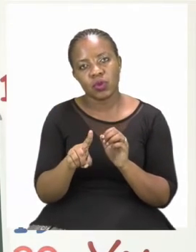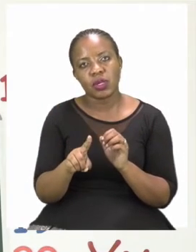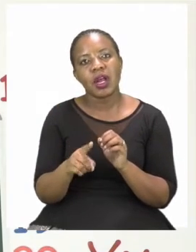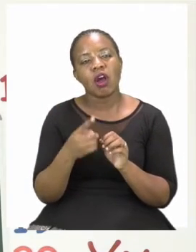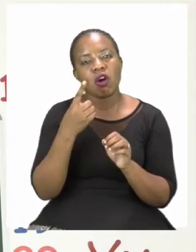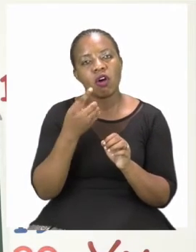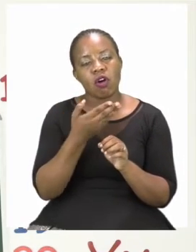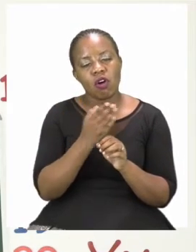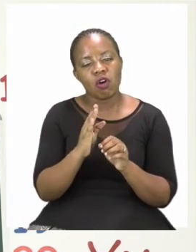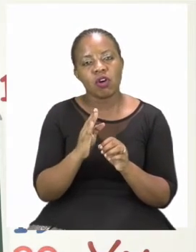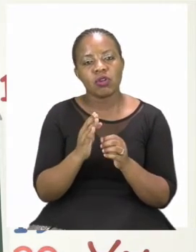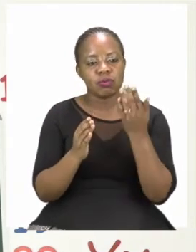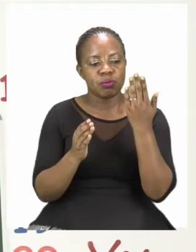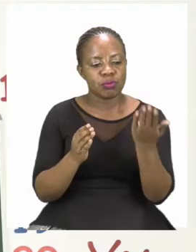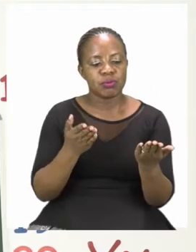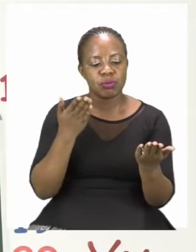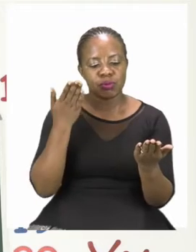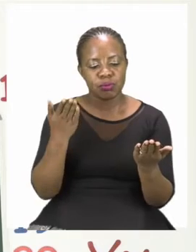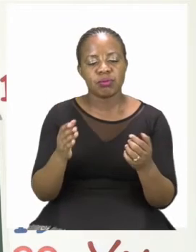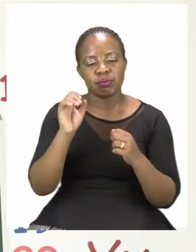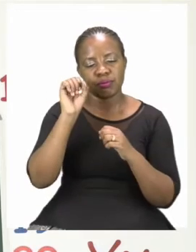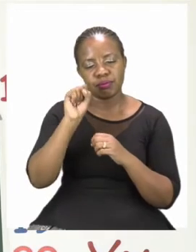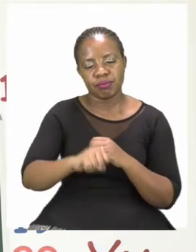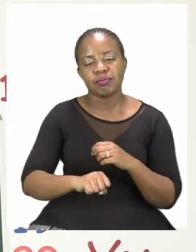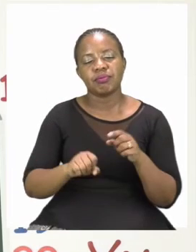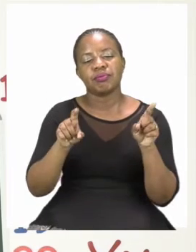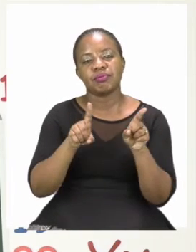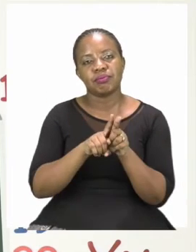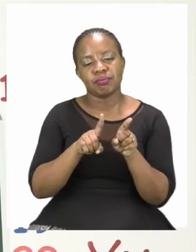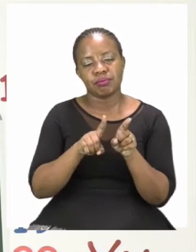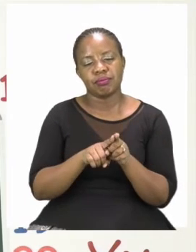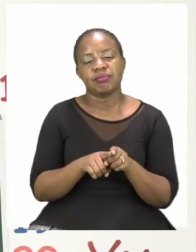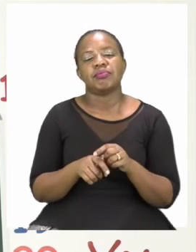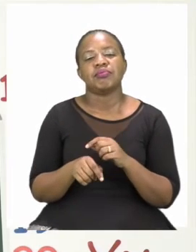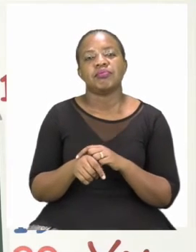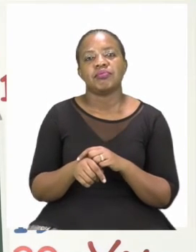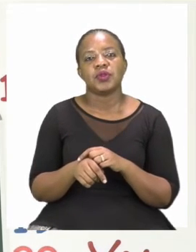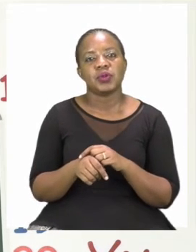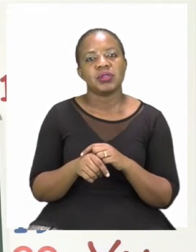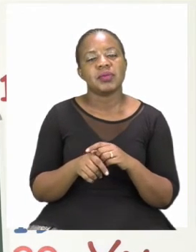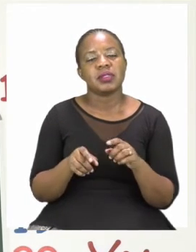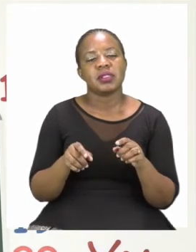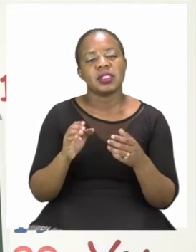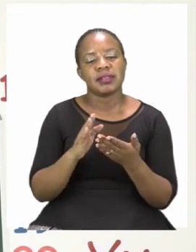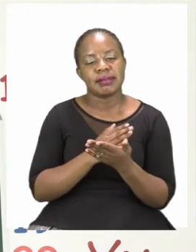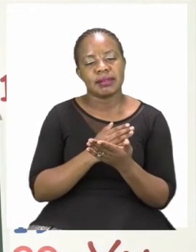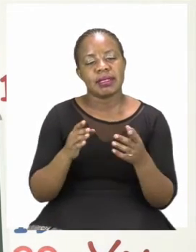use our eyes to see. Let me put it under eye.